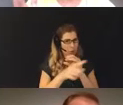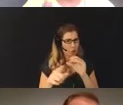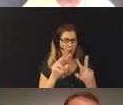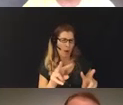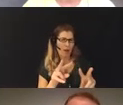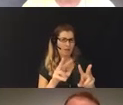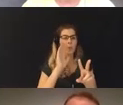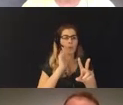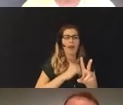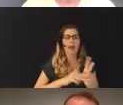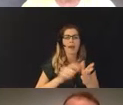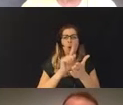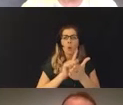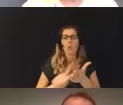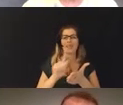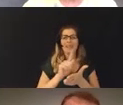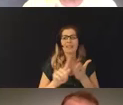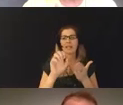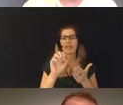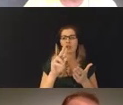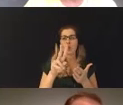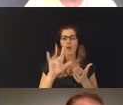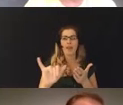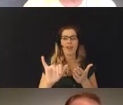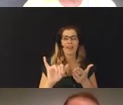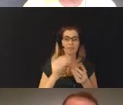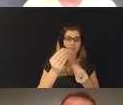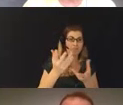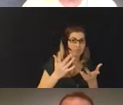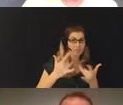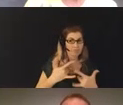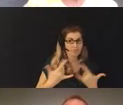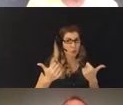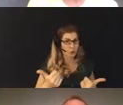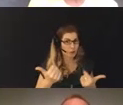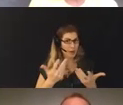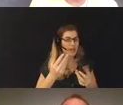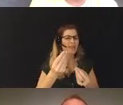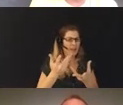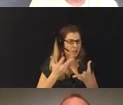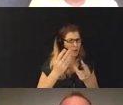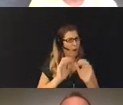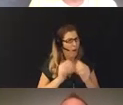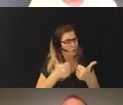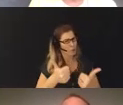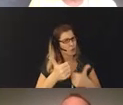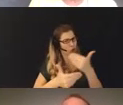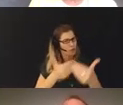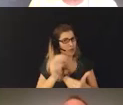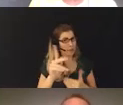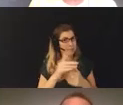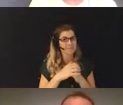weekly survey. So please keep your eye out and do help us by filling out the survey every week to let us know how the retreat is going for you.